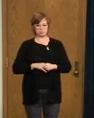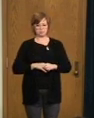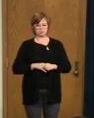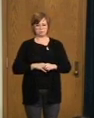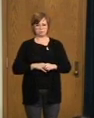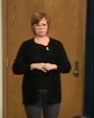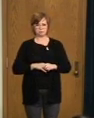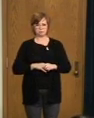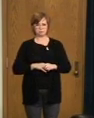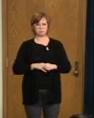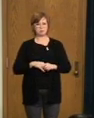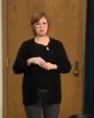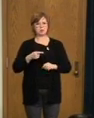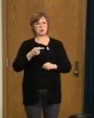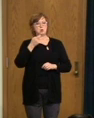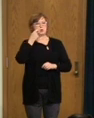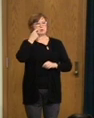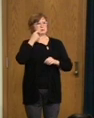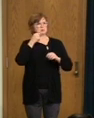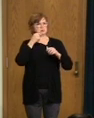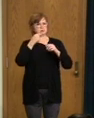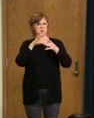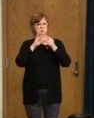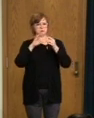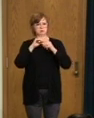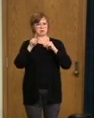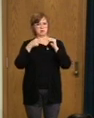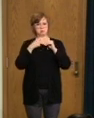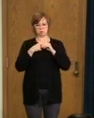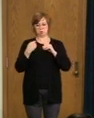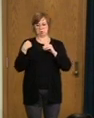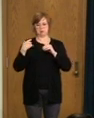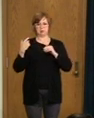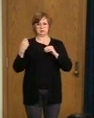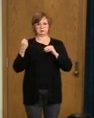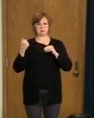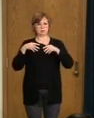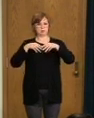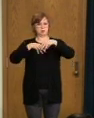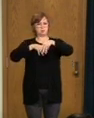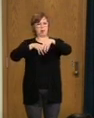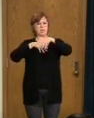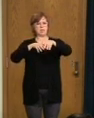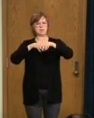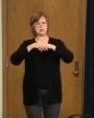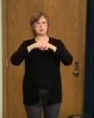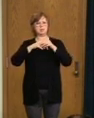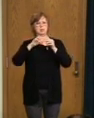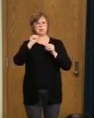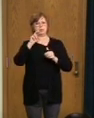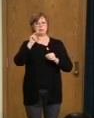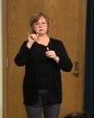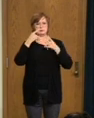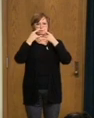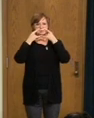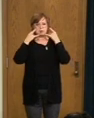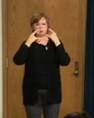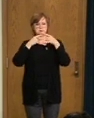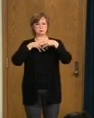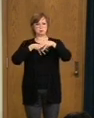contempt to describe the comments made in front of the building in relation to Dr. Shahab. There are many people who agree, but